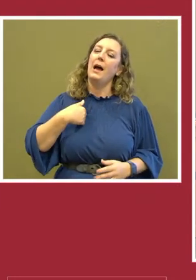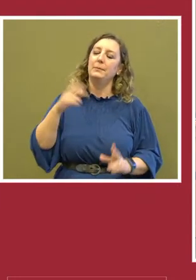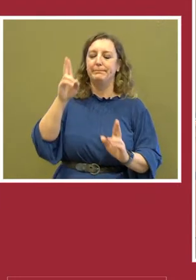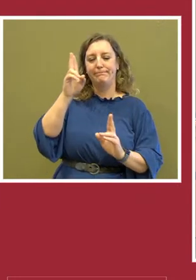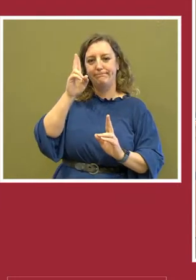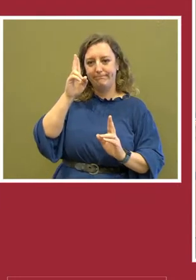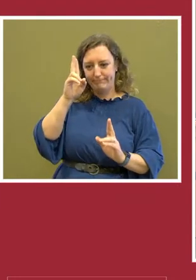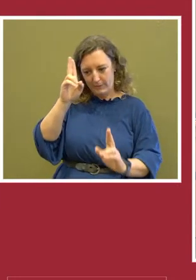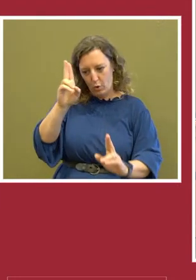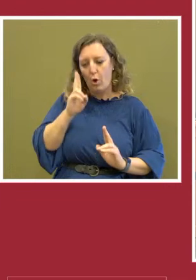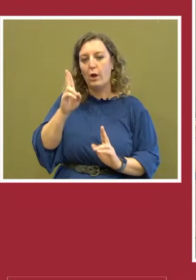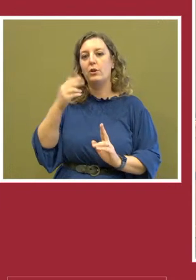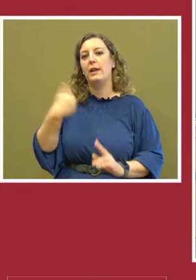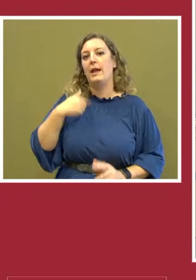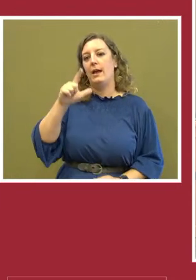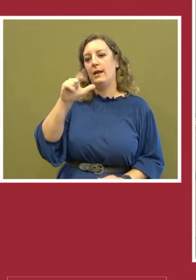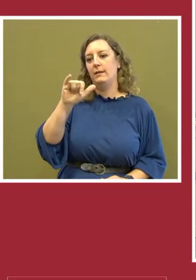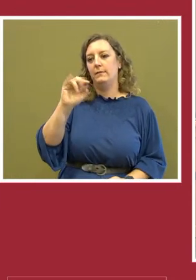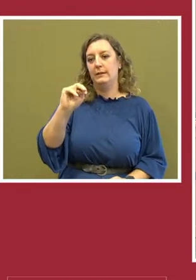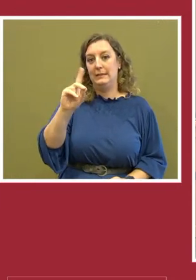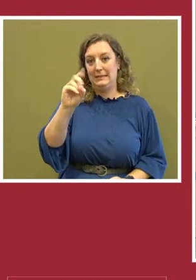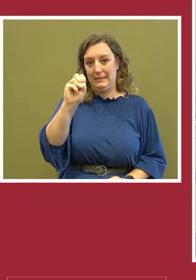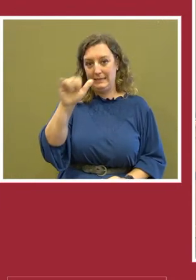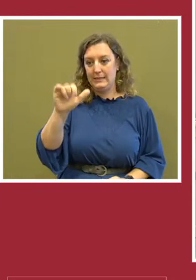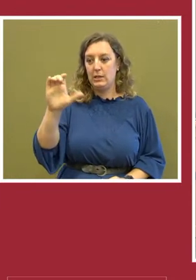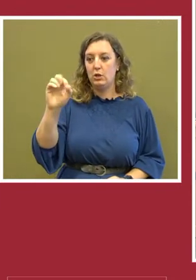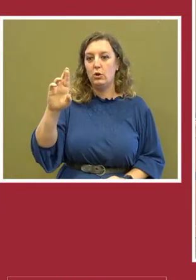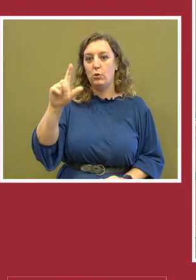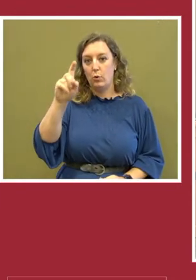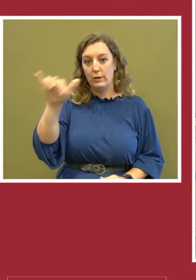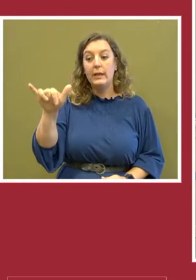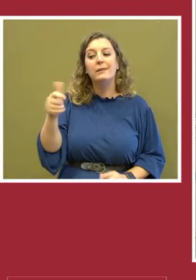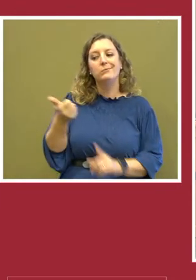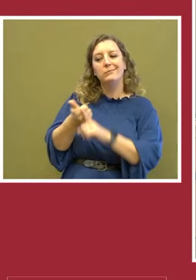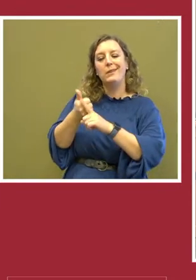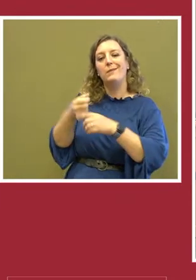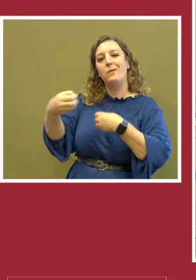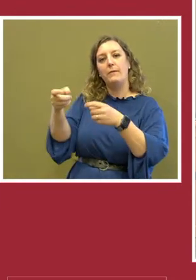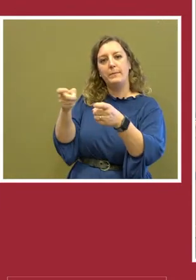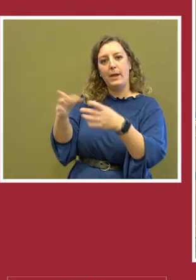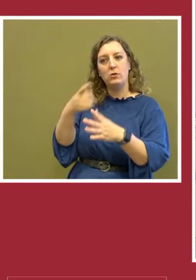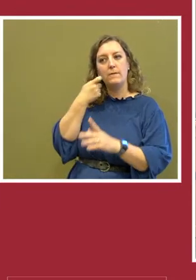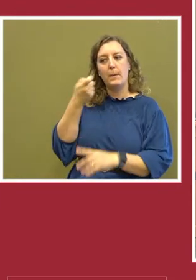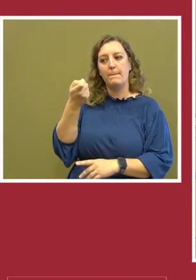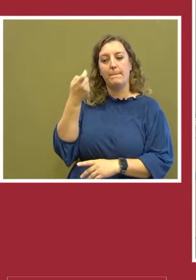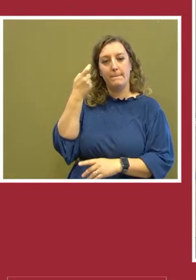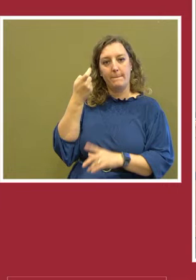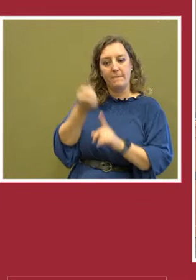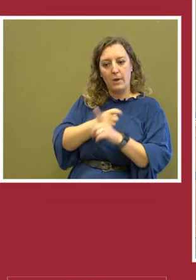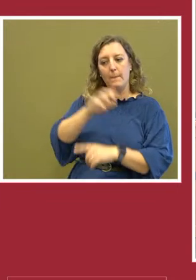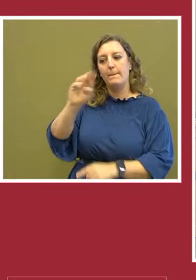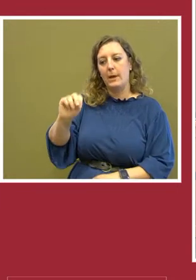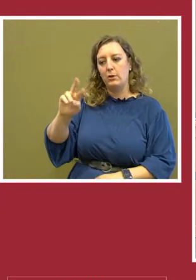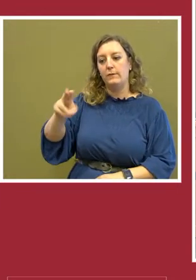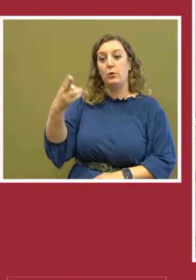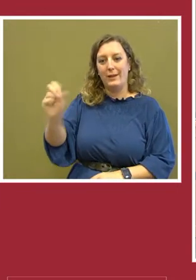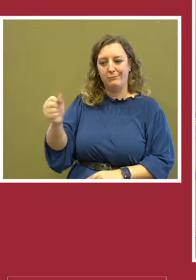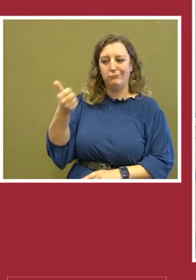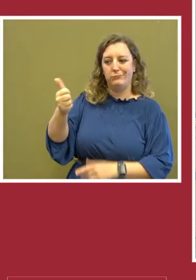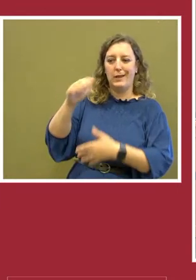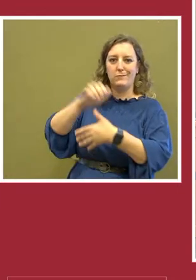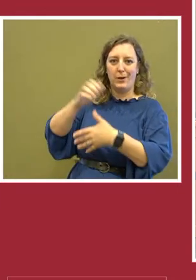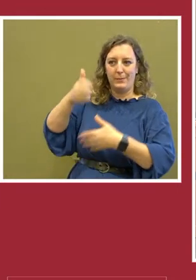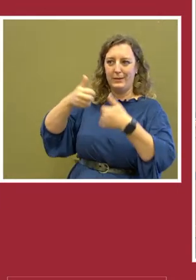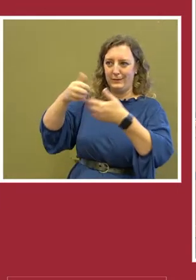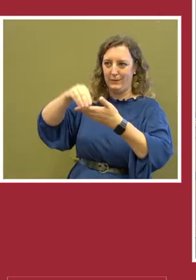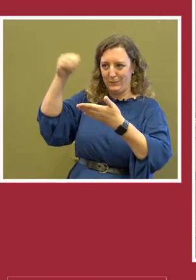honored to have Lindsay Corley up here with me right now, office manager for Mountain View High School, as this month's champion for students. Thanks